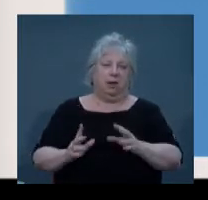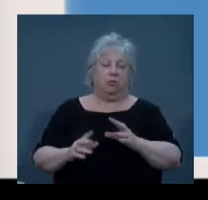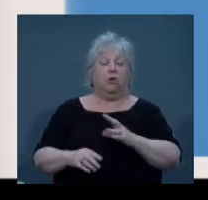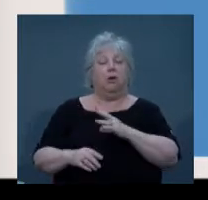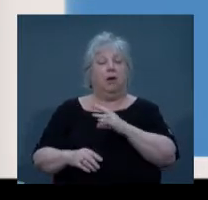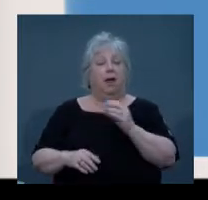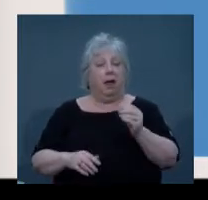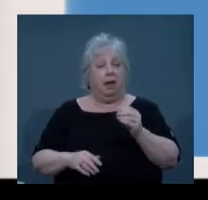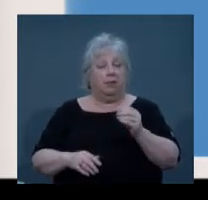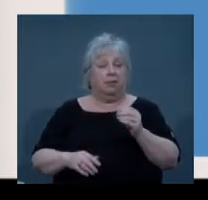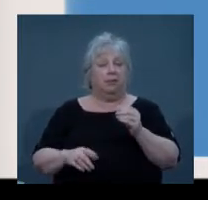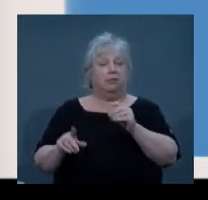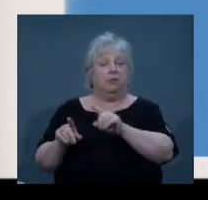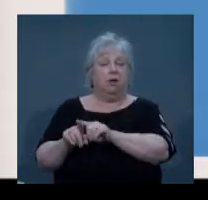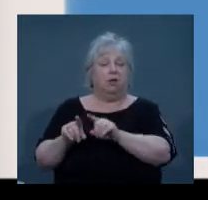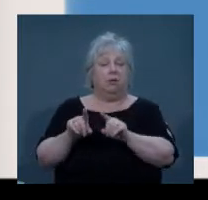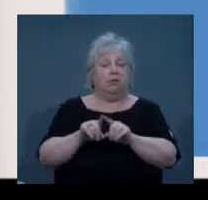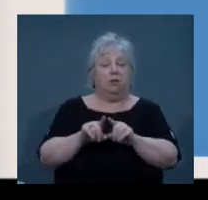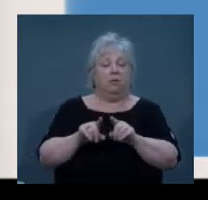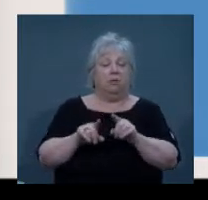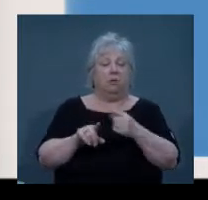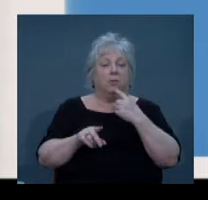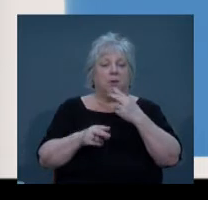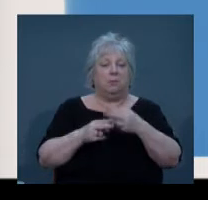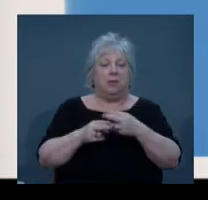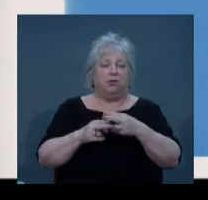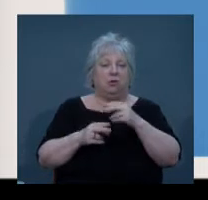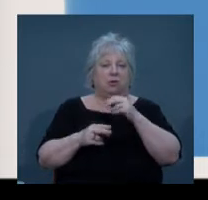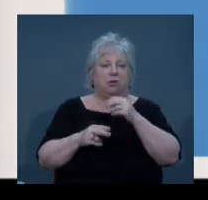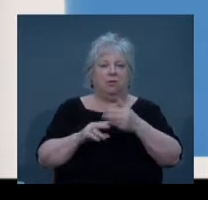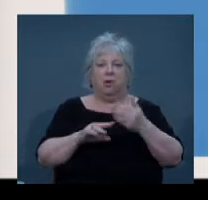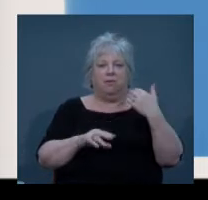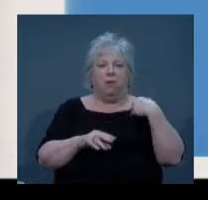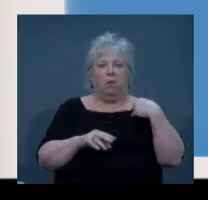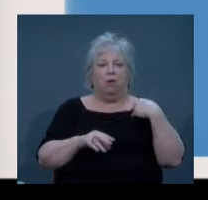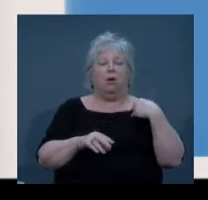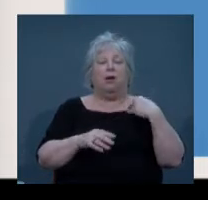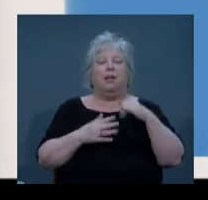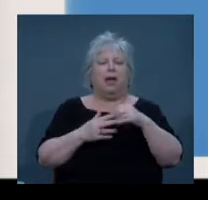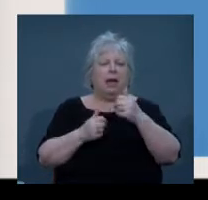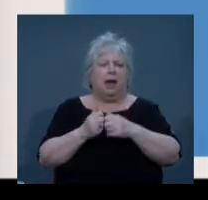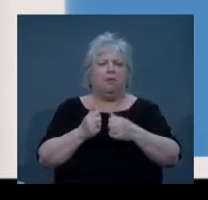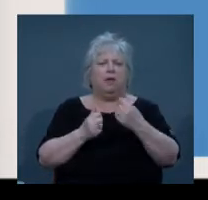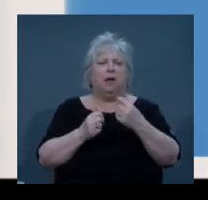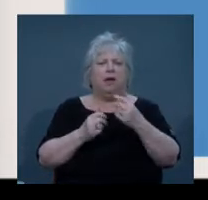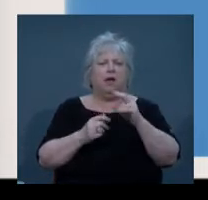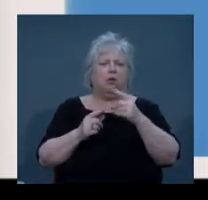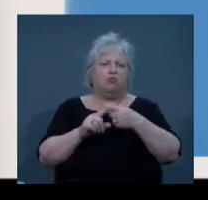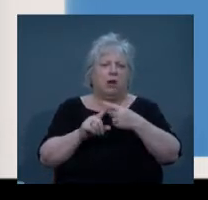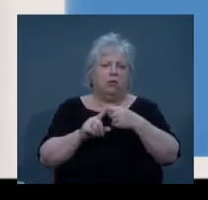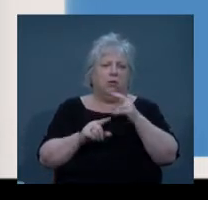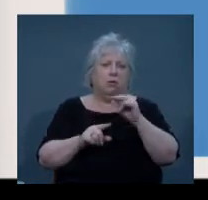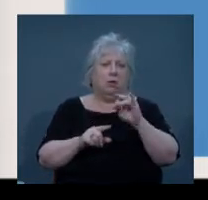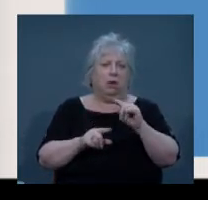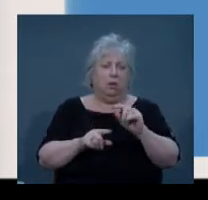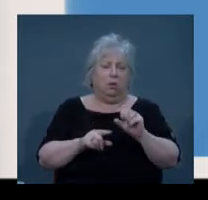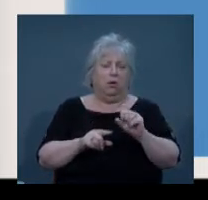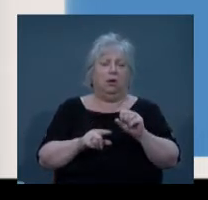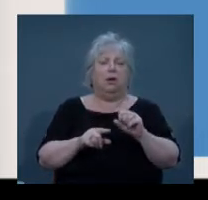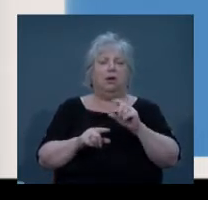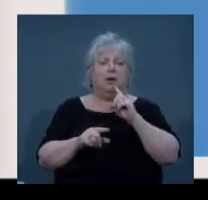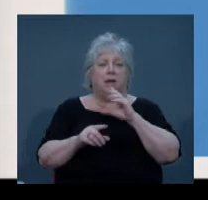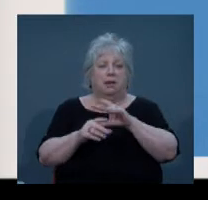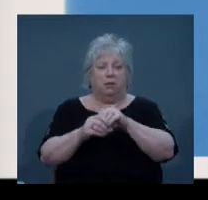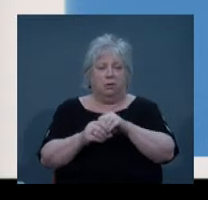also it was mentioned, not in this setting, but before, every one of our rental units is included.